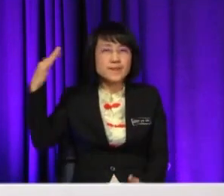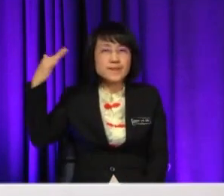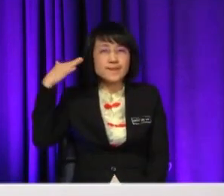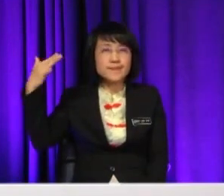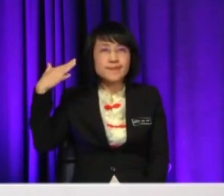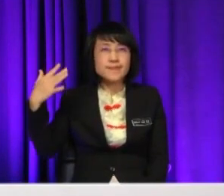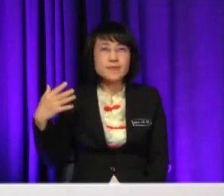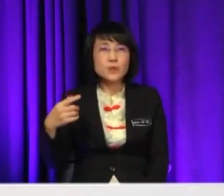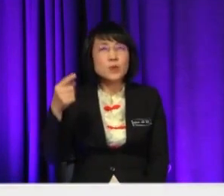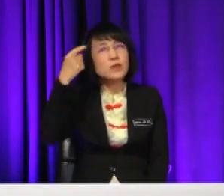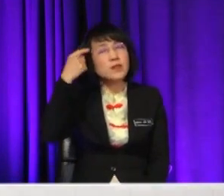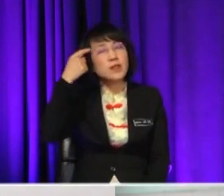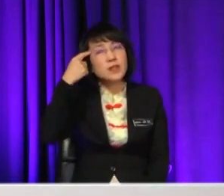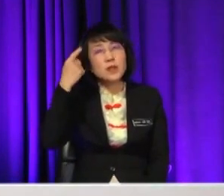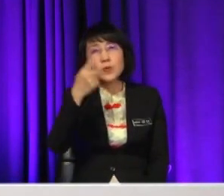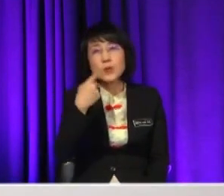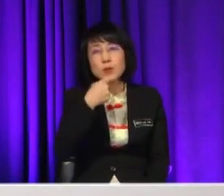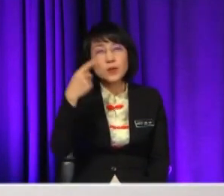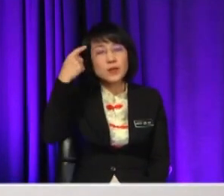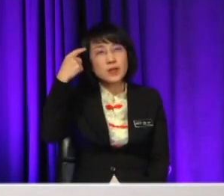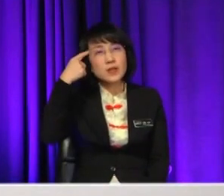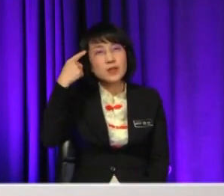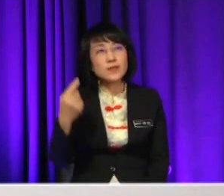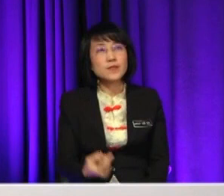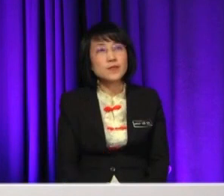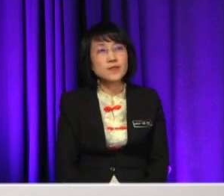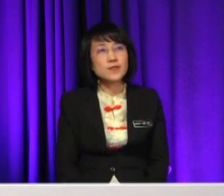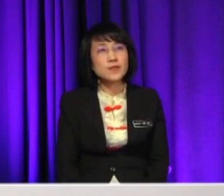think of? Who do you think of?